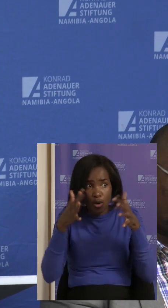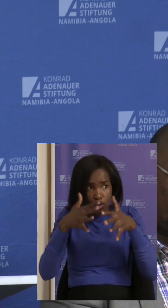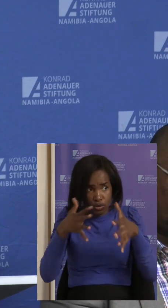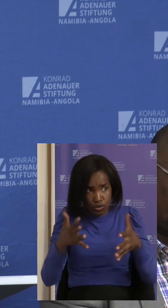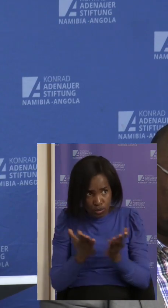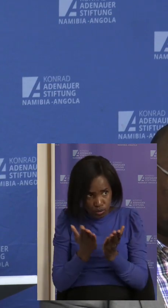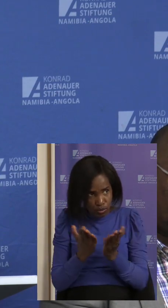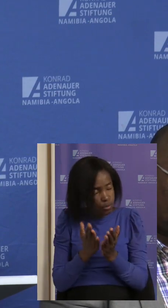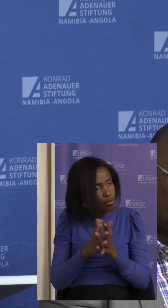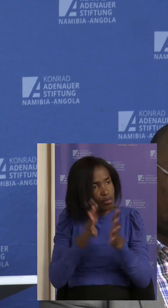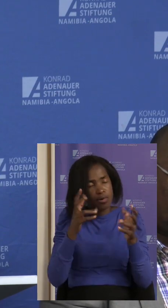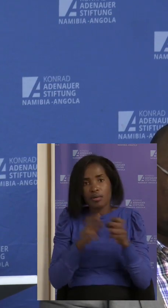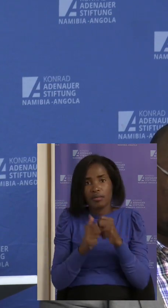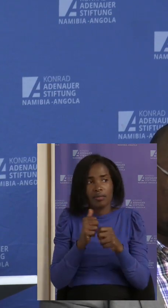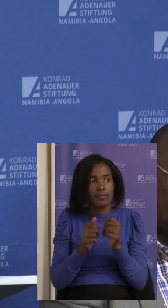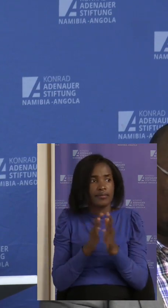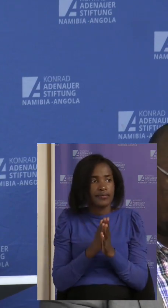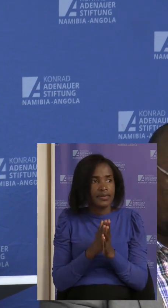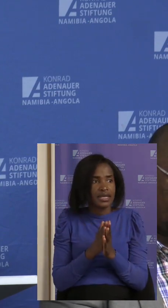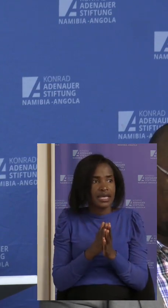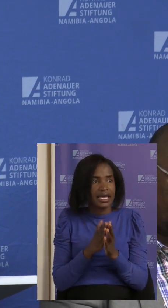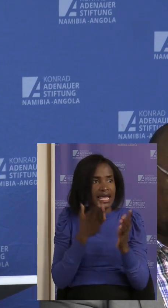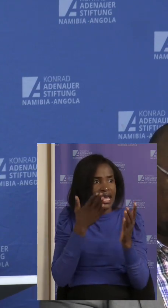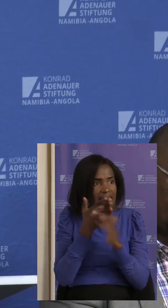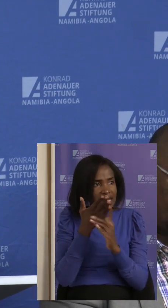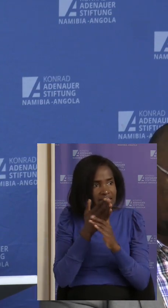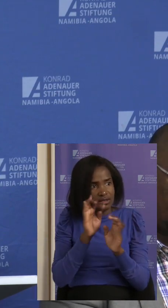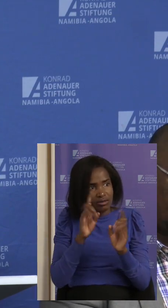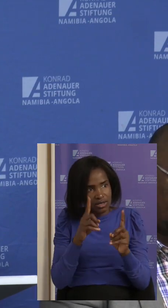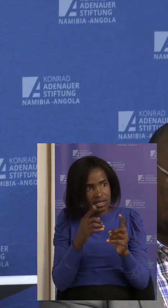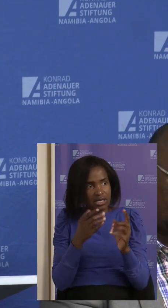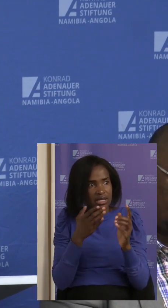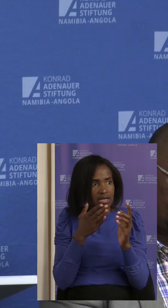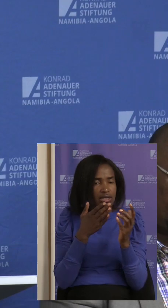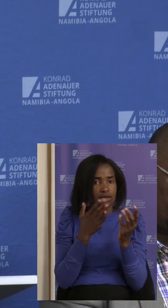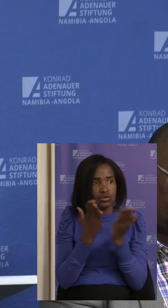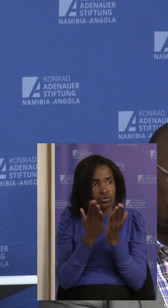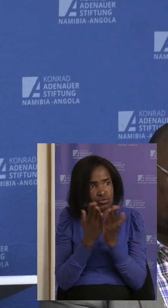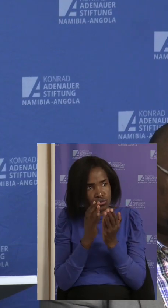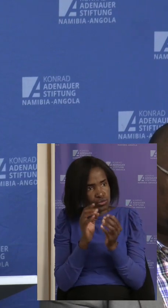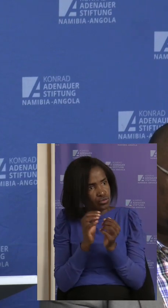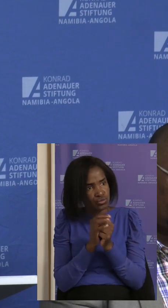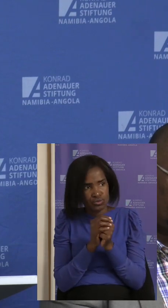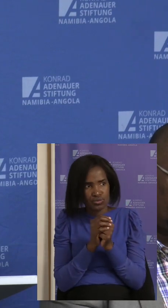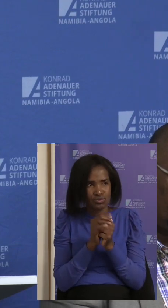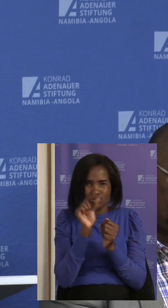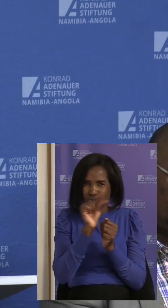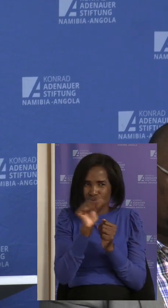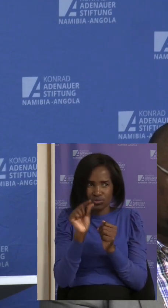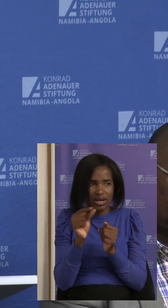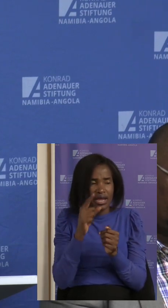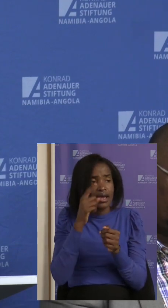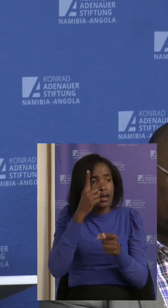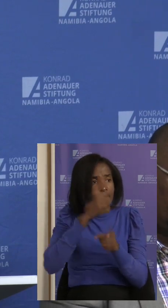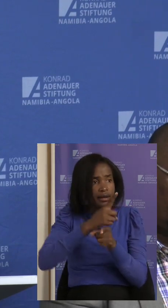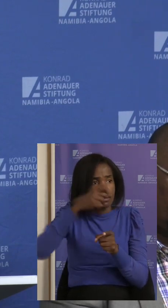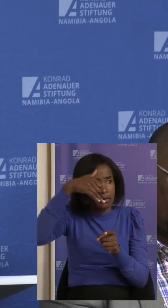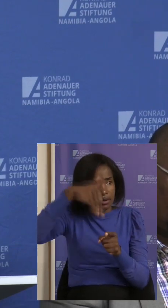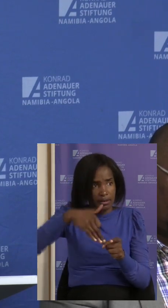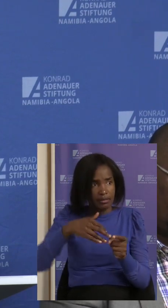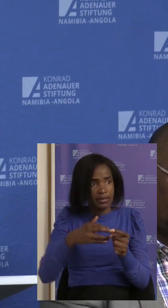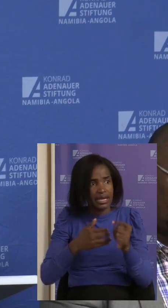areas. Limited access to education and limited schools in general. Although Namibia has really made significant progress